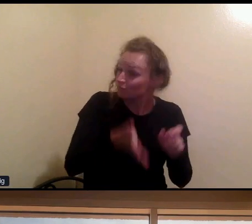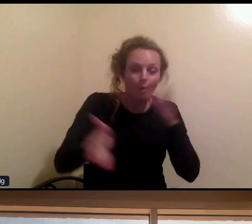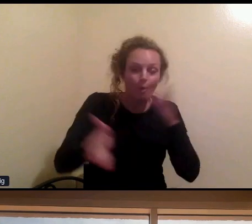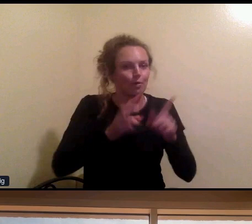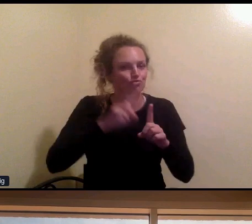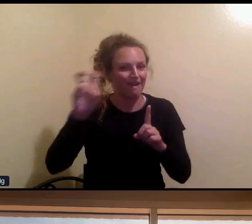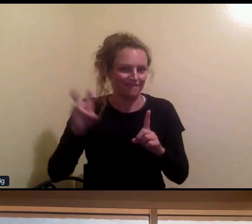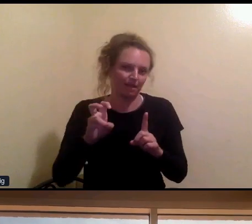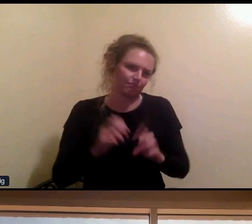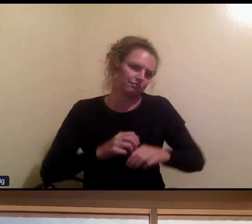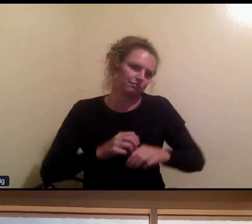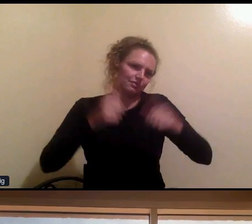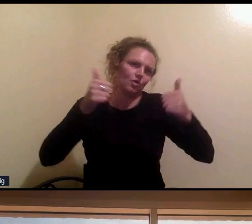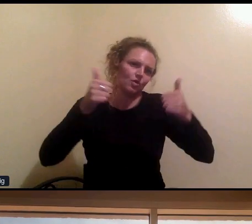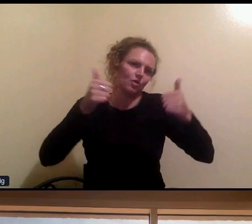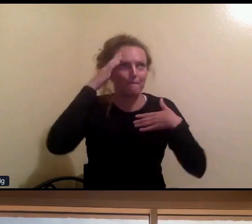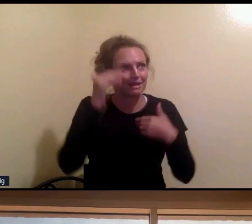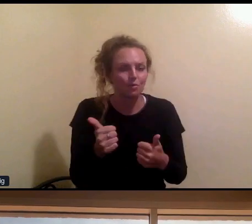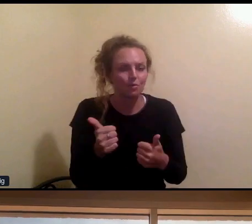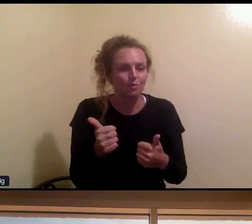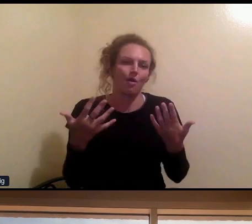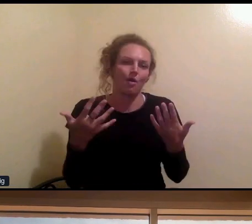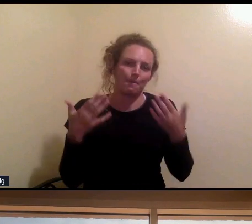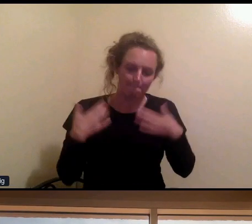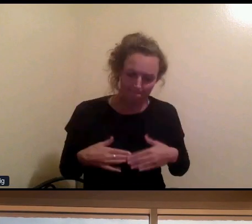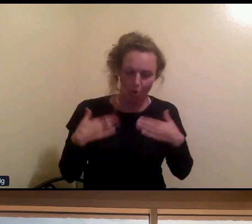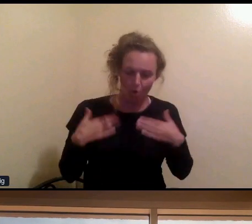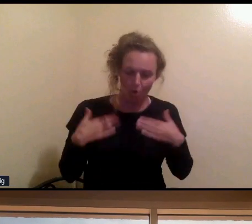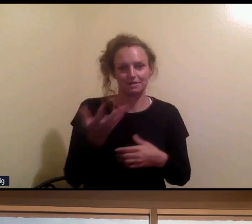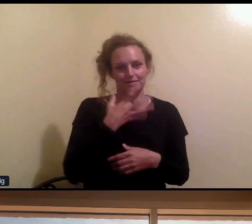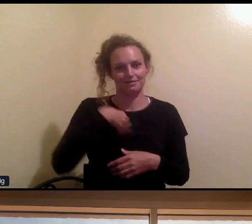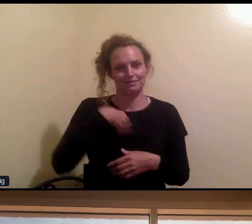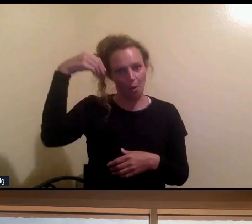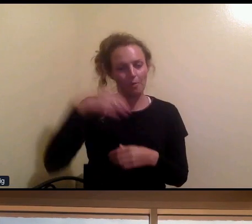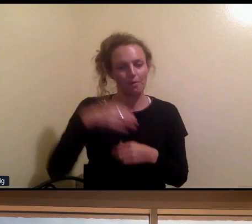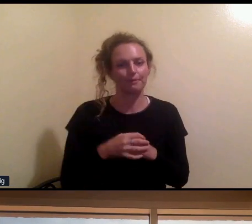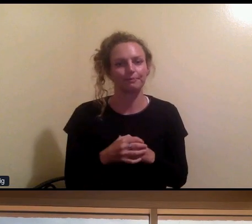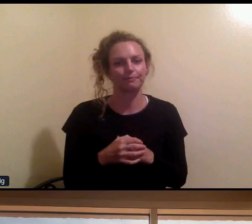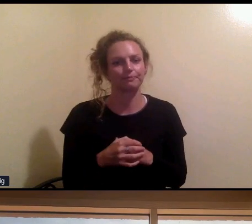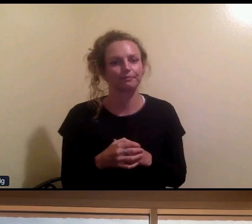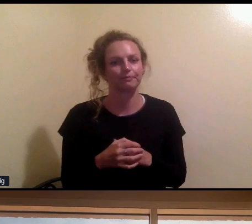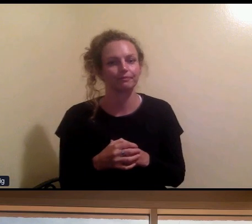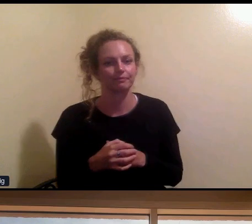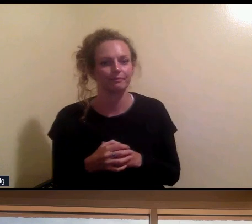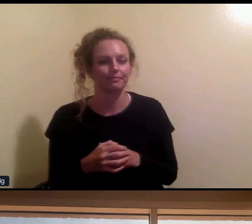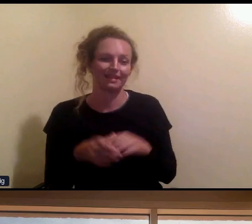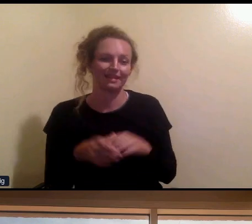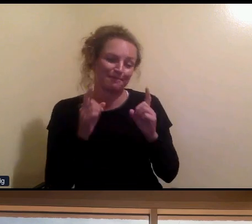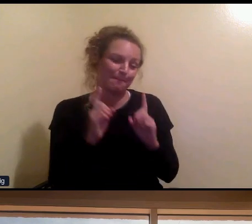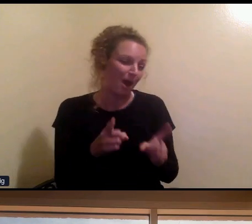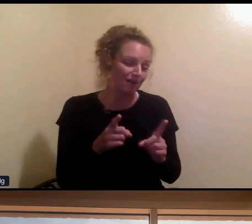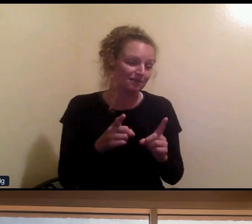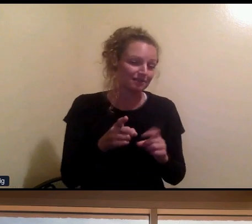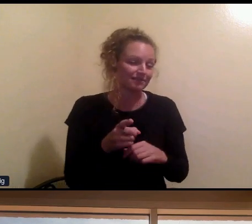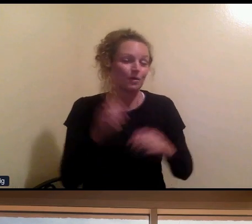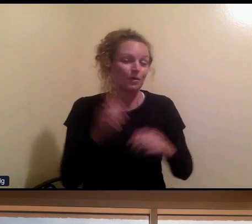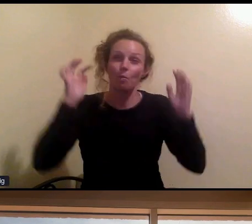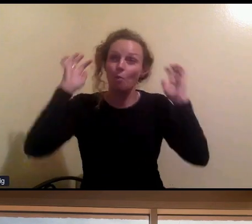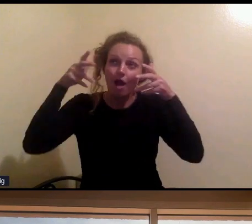way, that thing that hangs over many people's heads, accessibility and